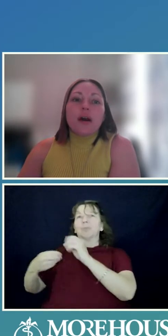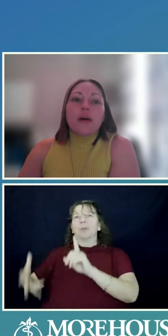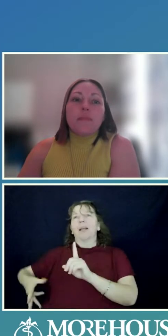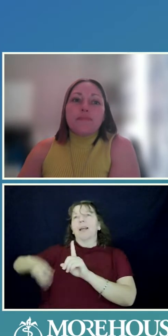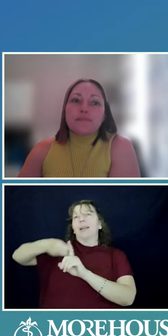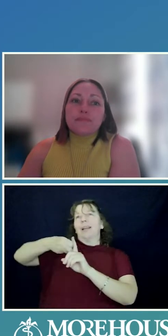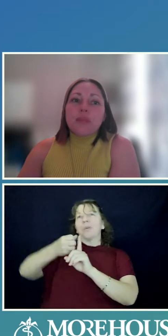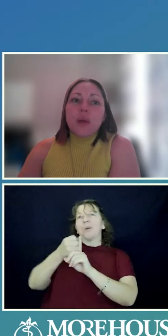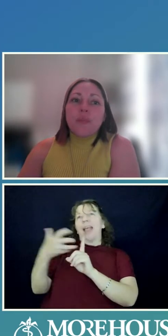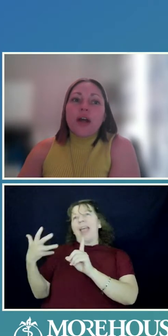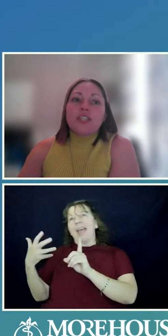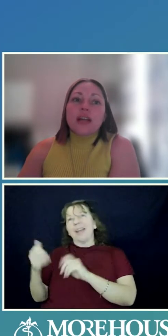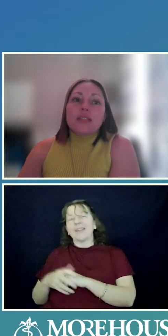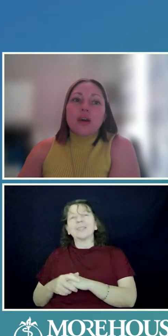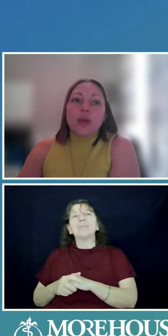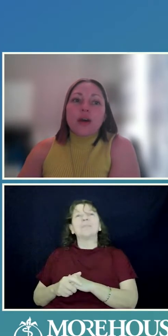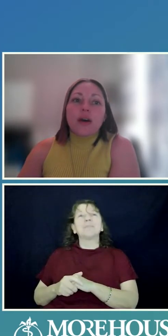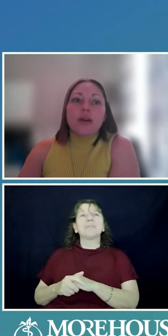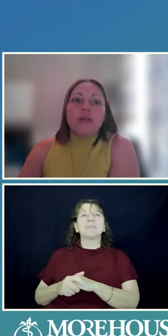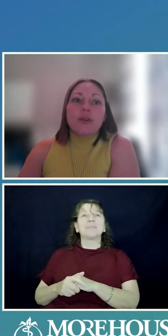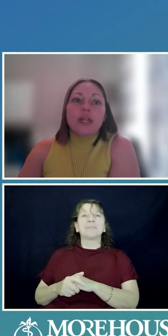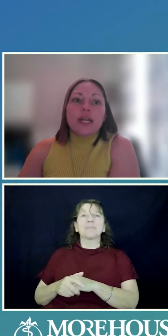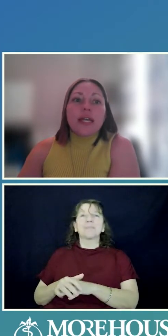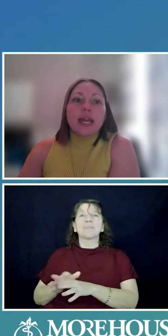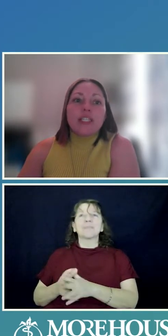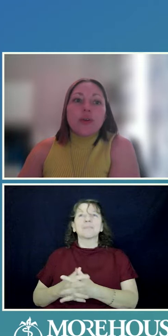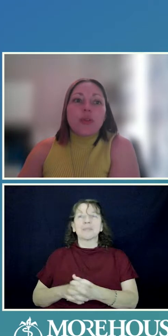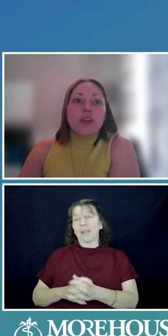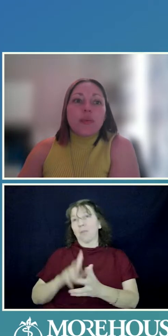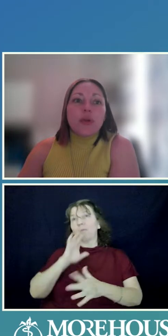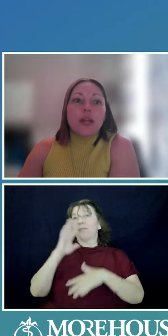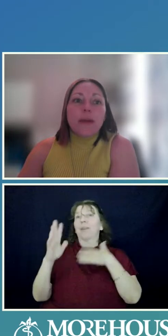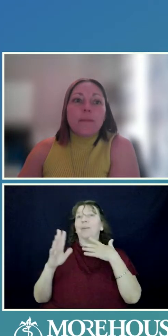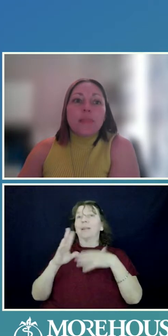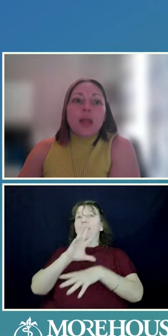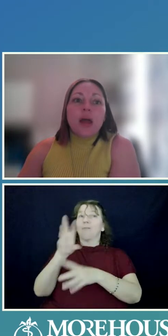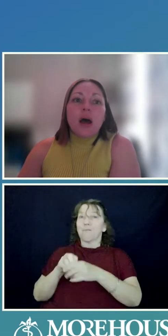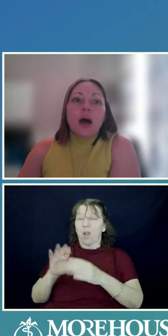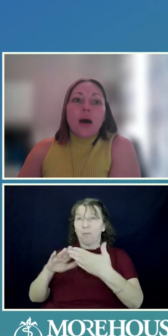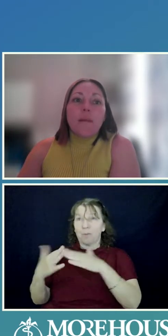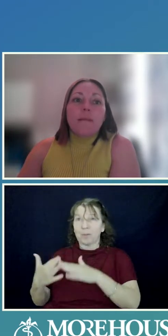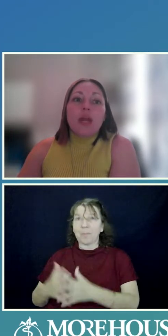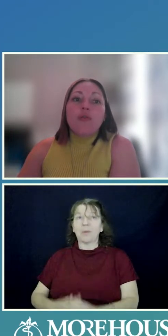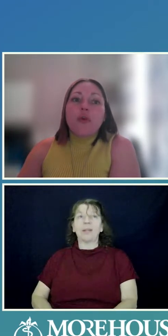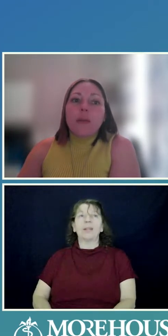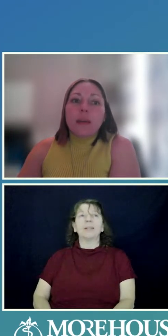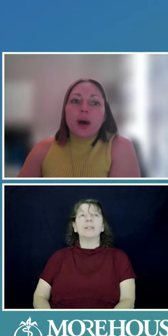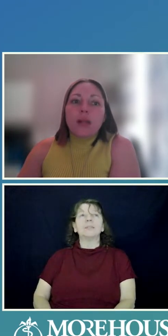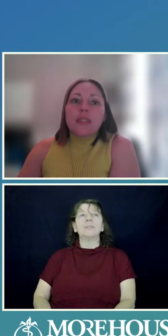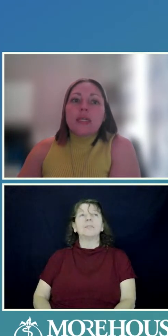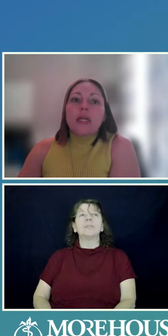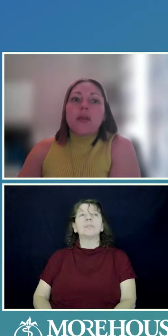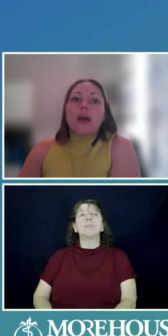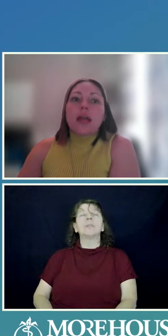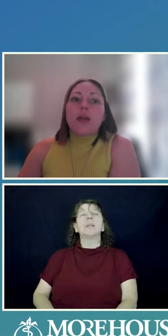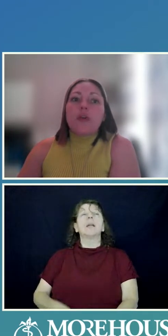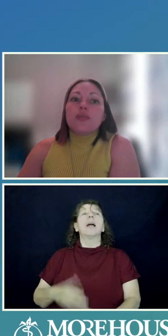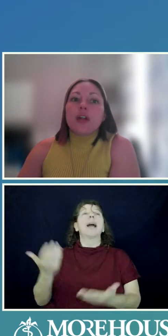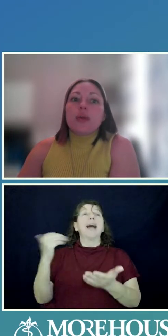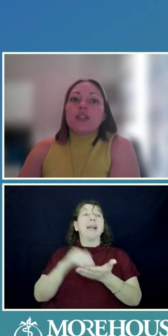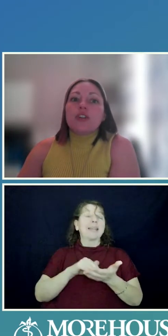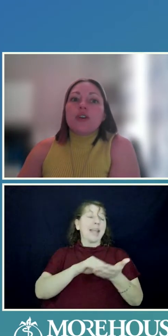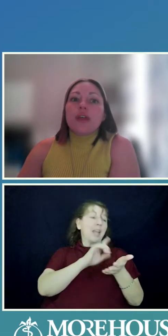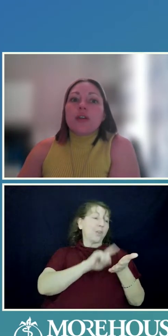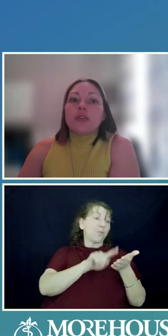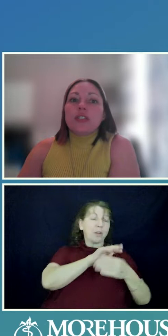projects that we are really engaging with the community. Informing policy, again, we